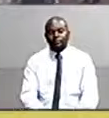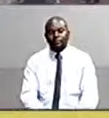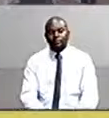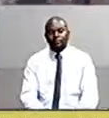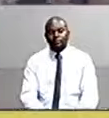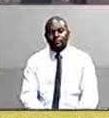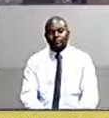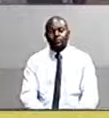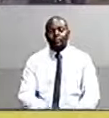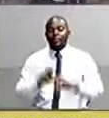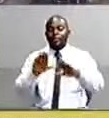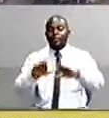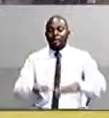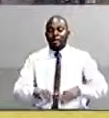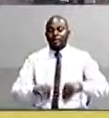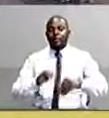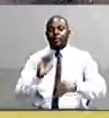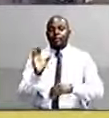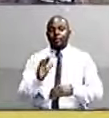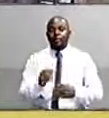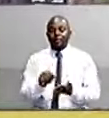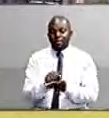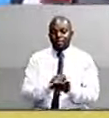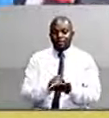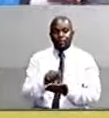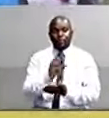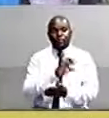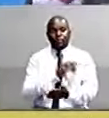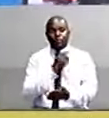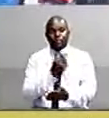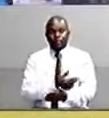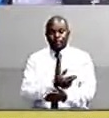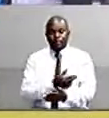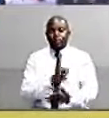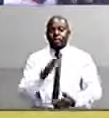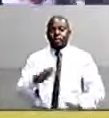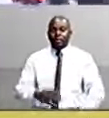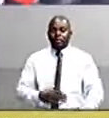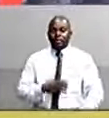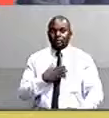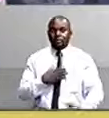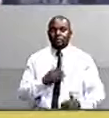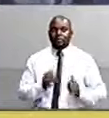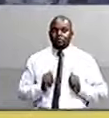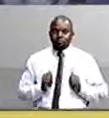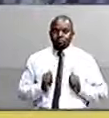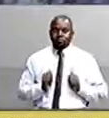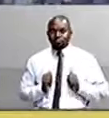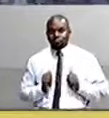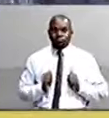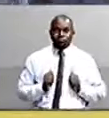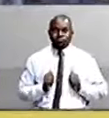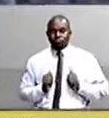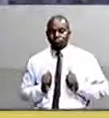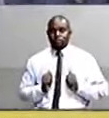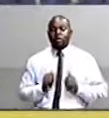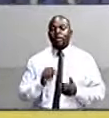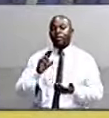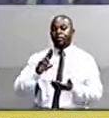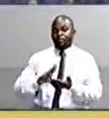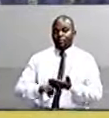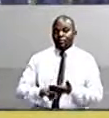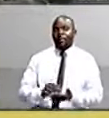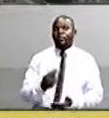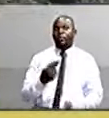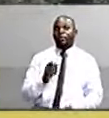When the Parliamentary Committee on Natural Resources visited the Elgon region of Eastern Uganda in November